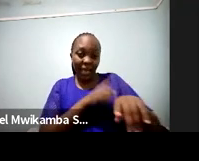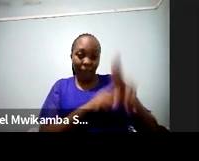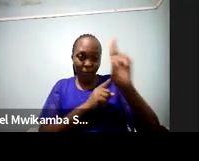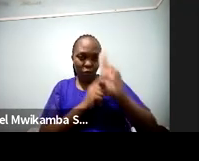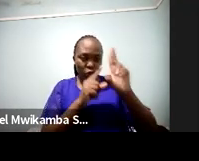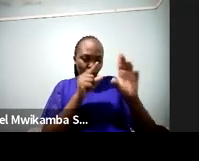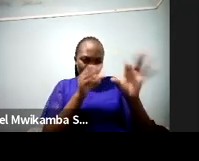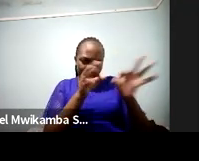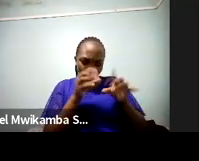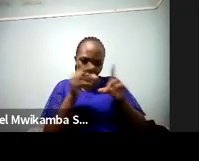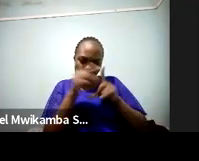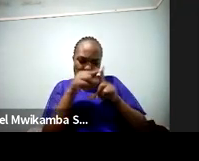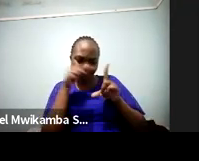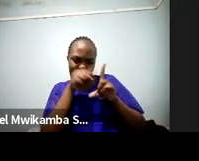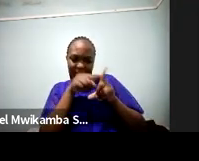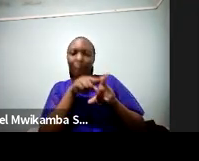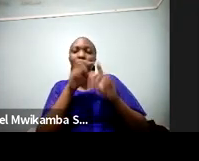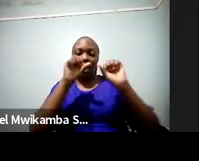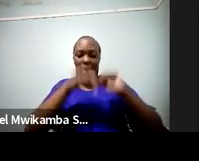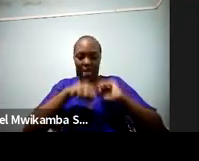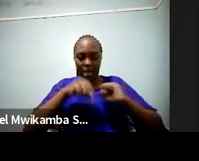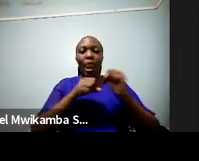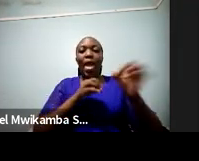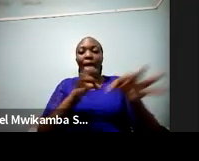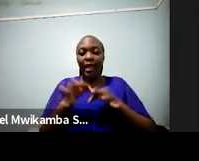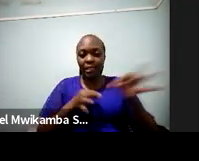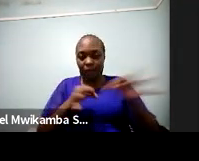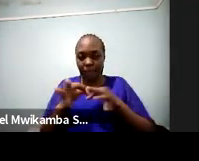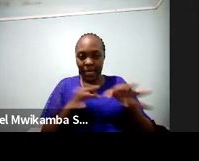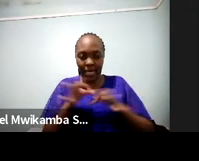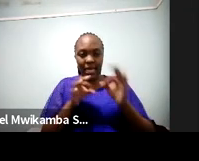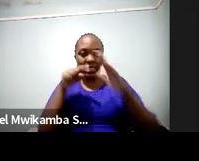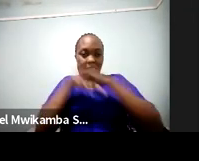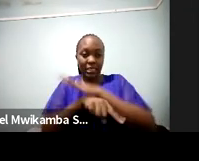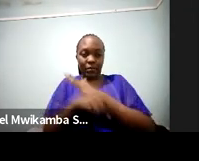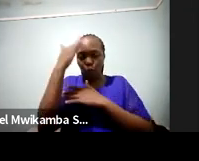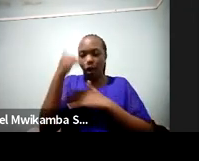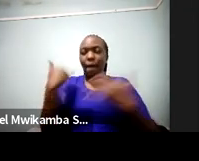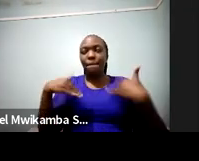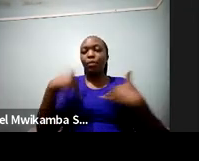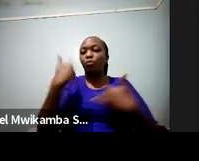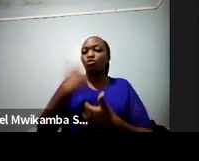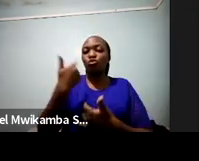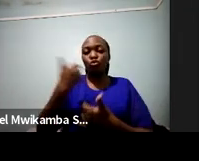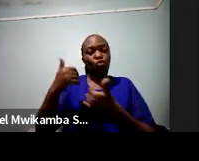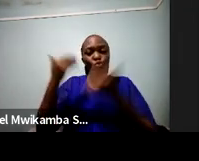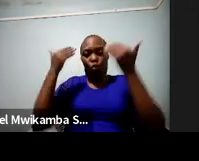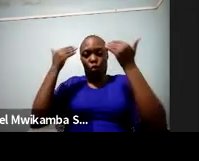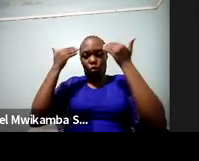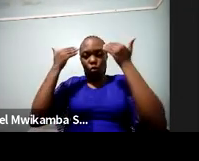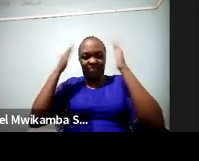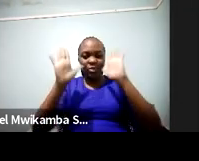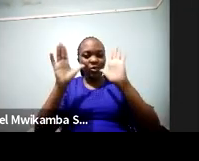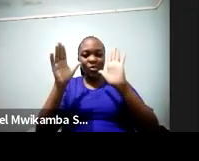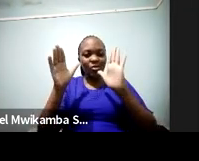be able to enjoy the class and of course, gain the much needed content to move to the next level. So thank you. Now you